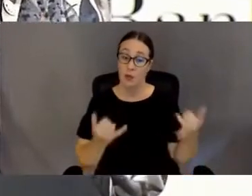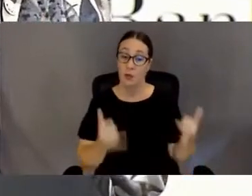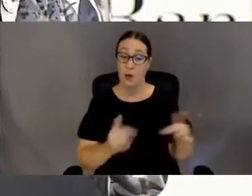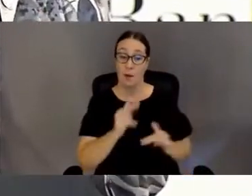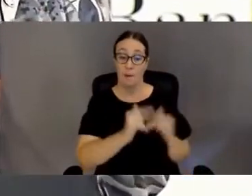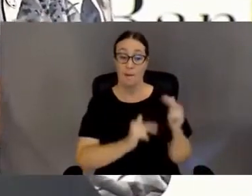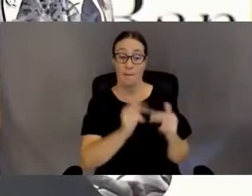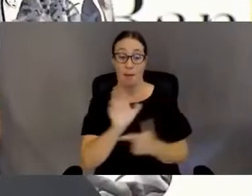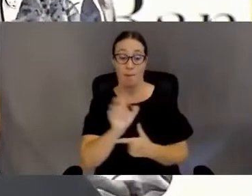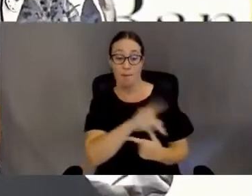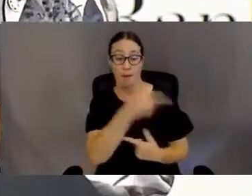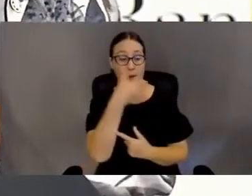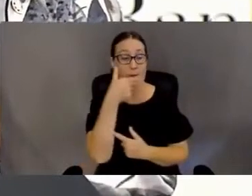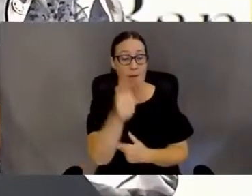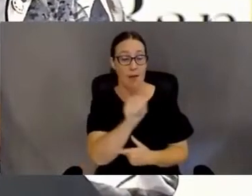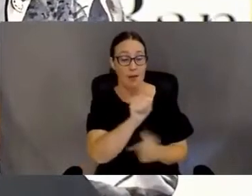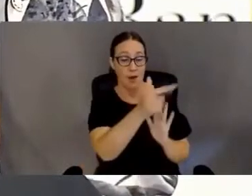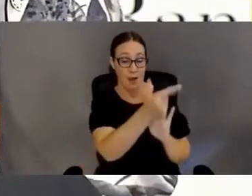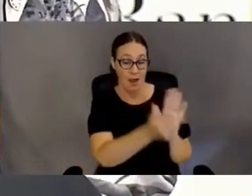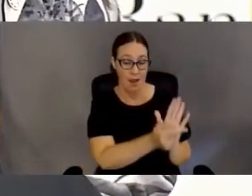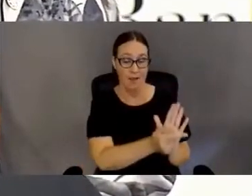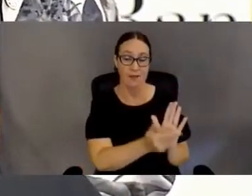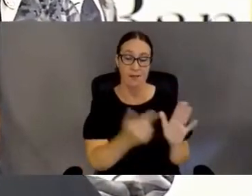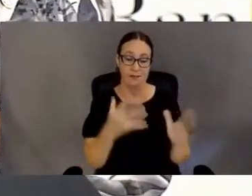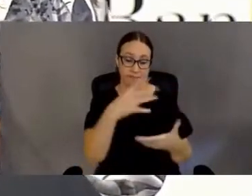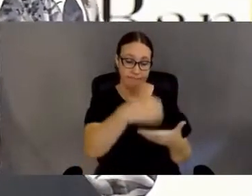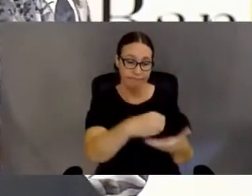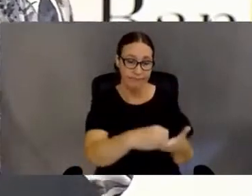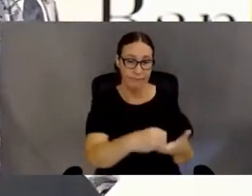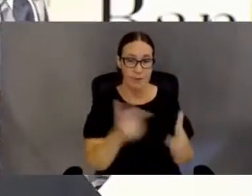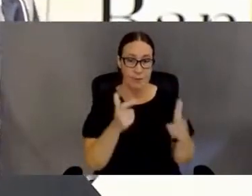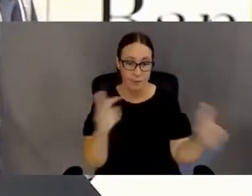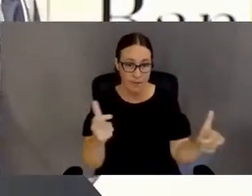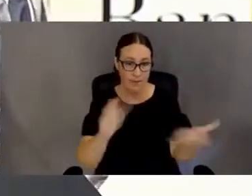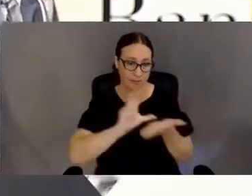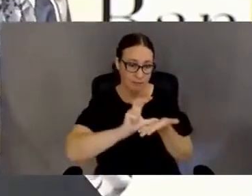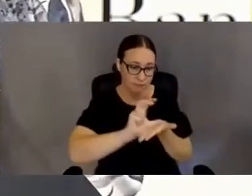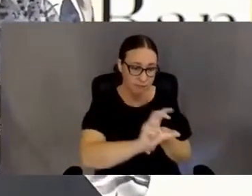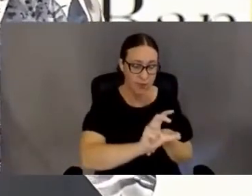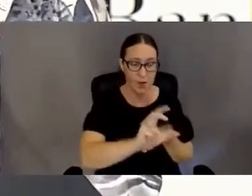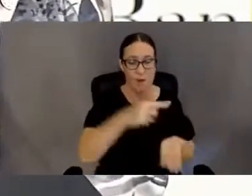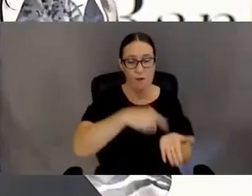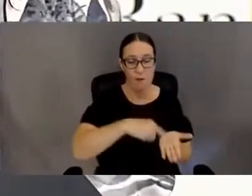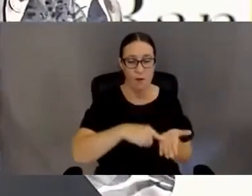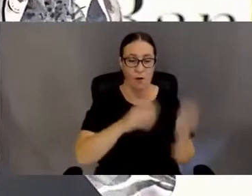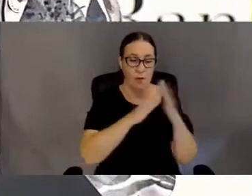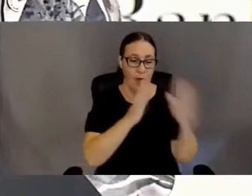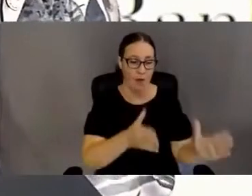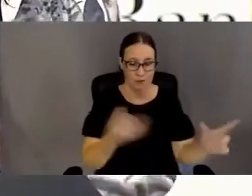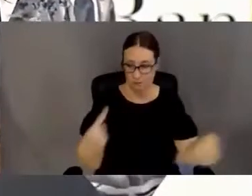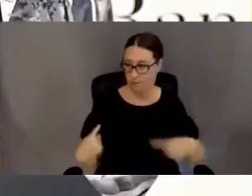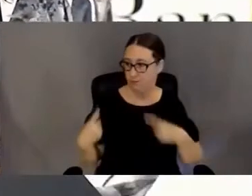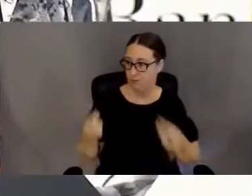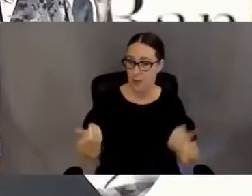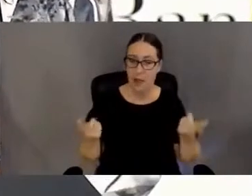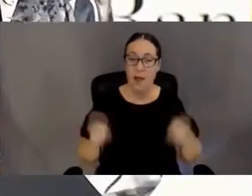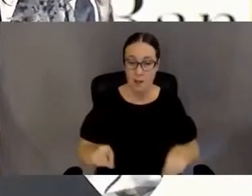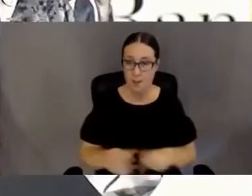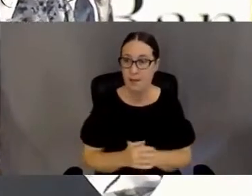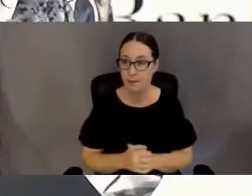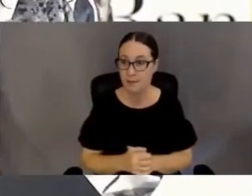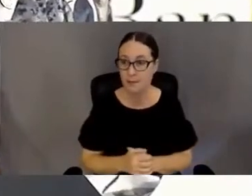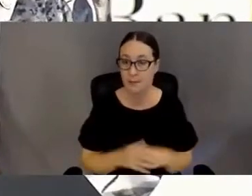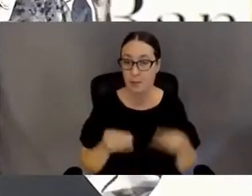single largest and most comprehensive investment in affordable housing that has ever been made. It